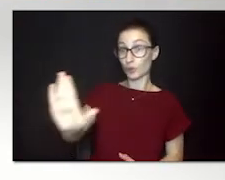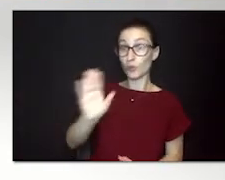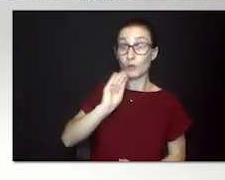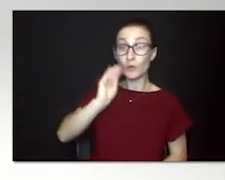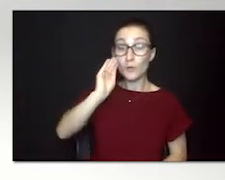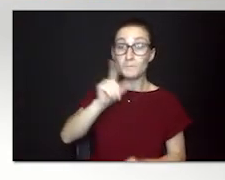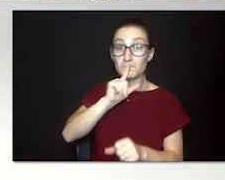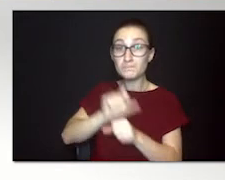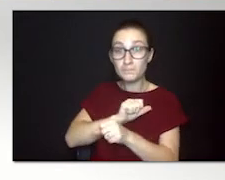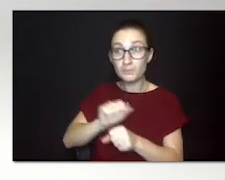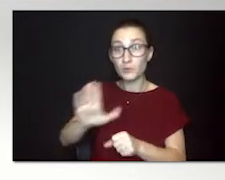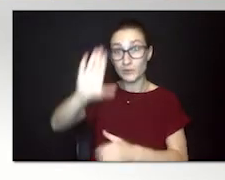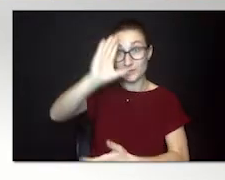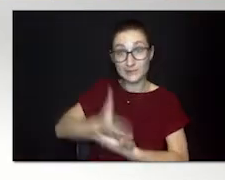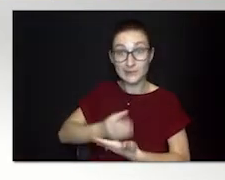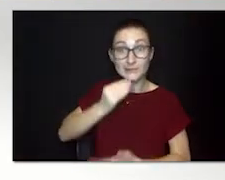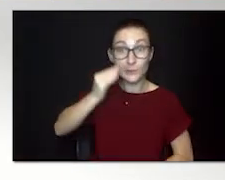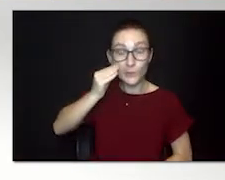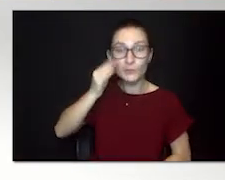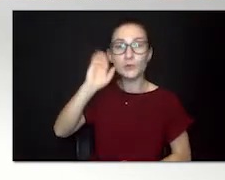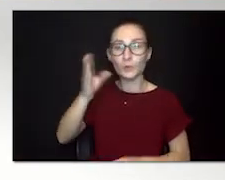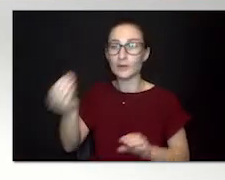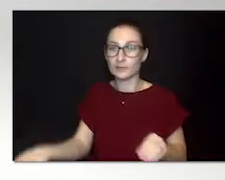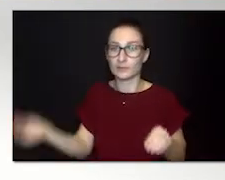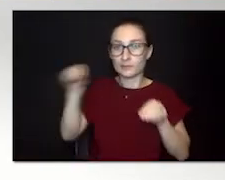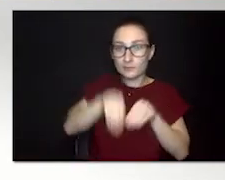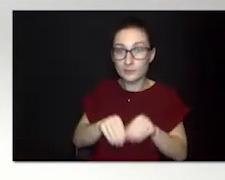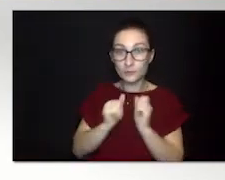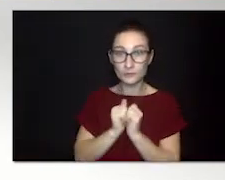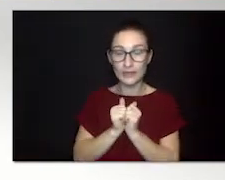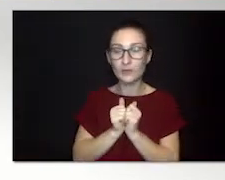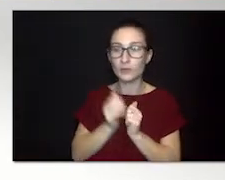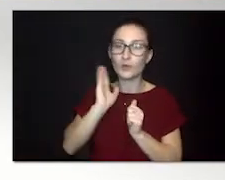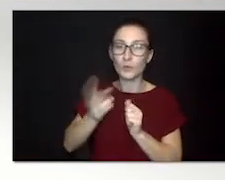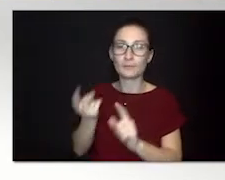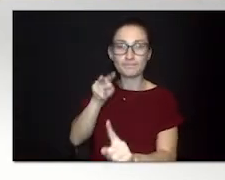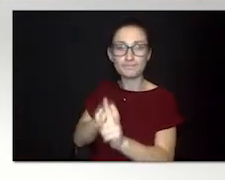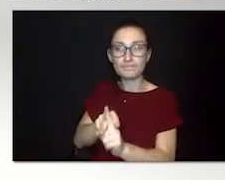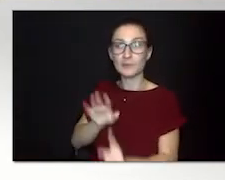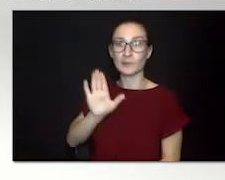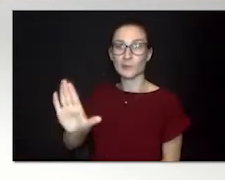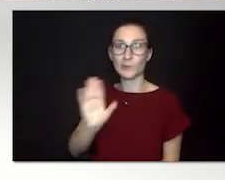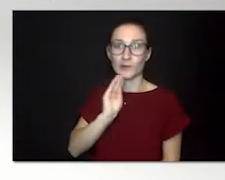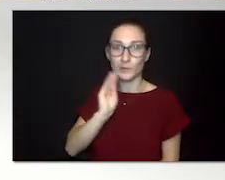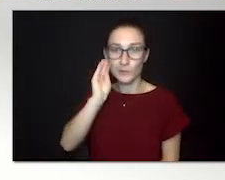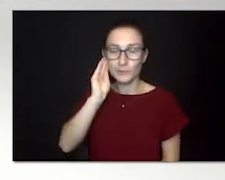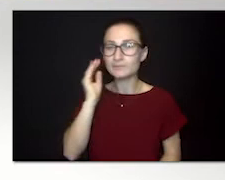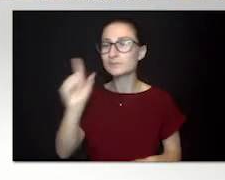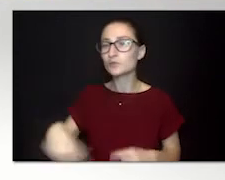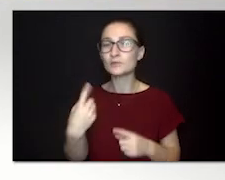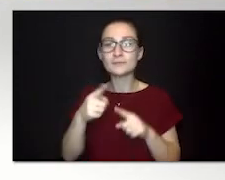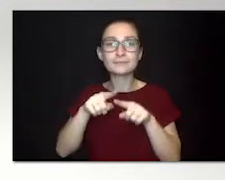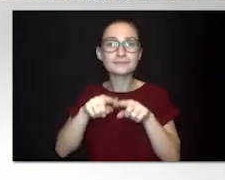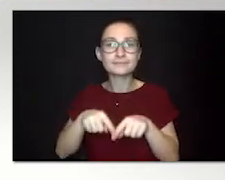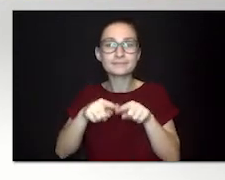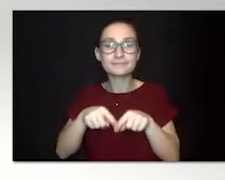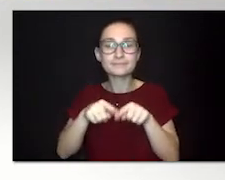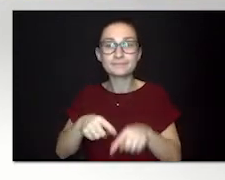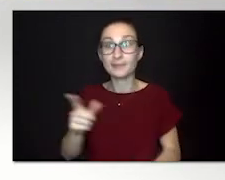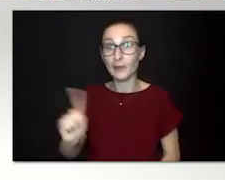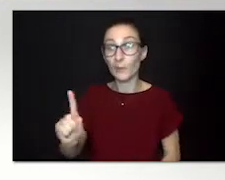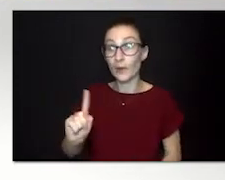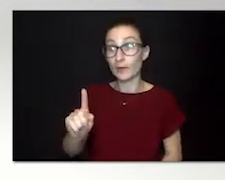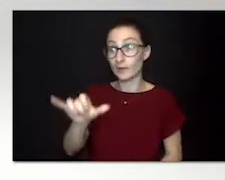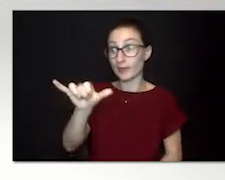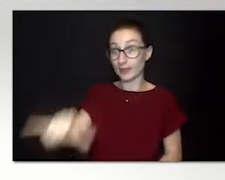there temporarily, then you would file where he lives, which would be with you. Yeah, so that's just kind of a factual question as to where does the